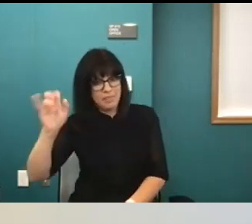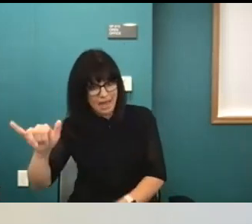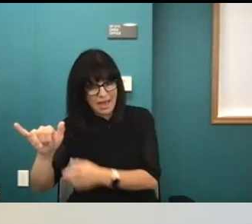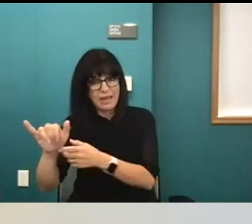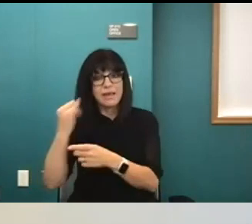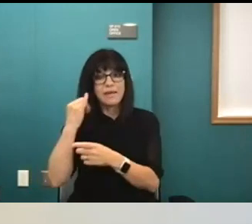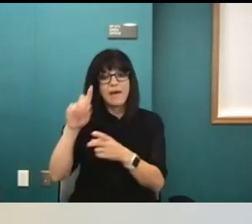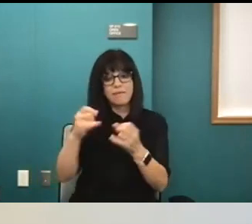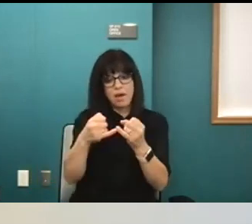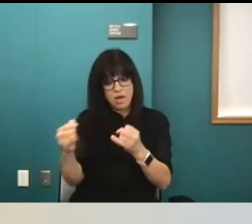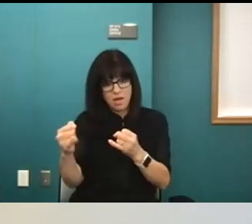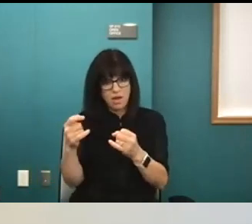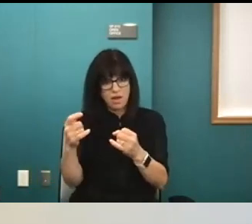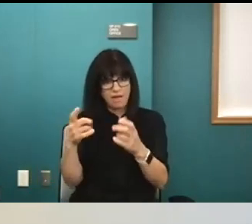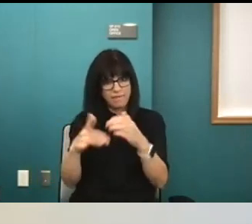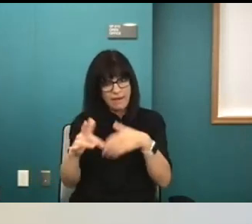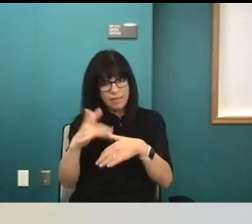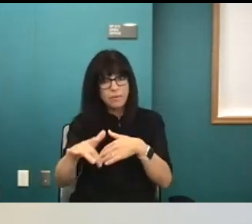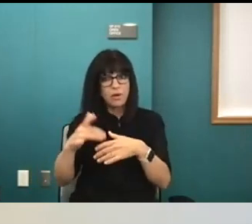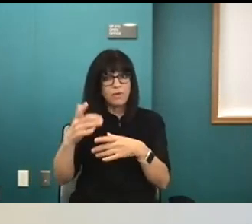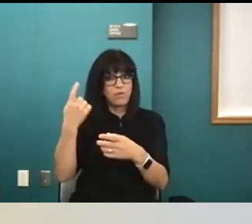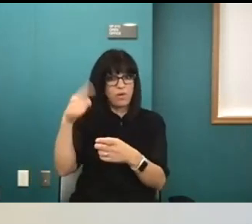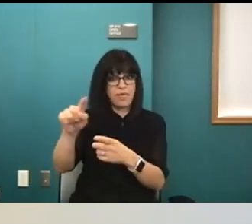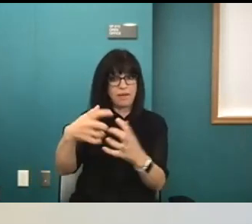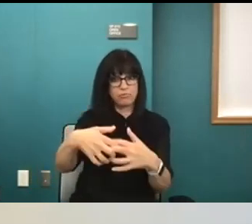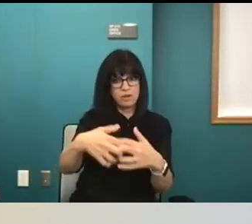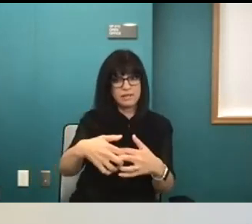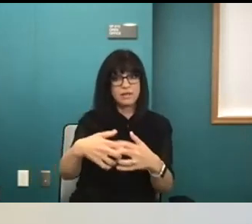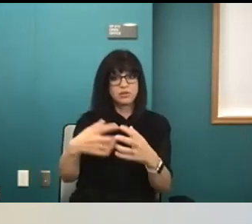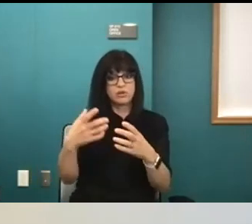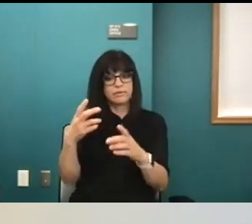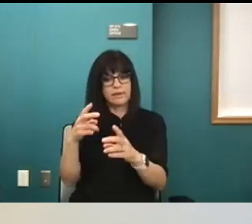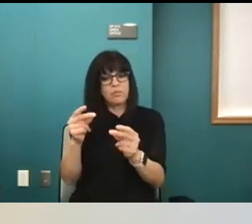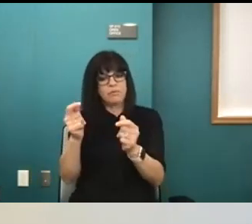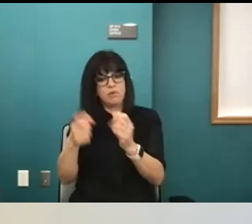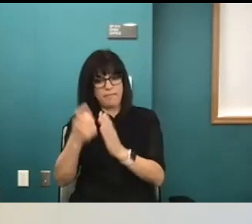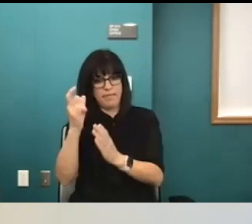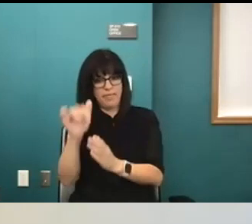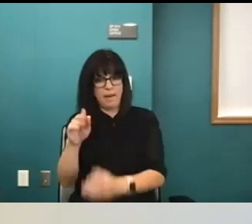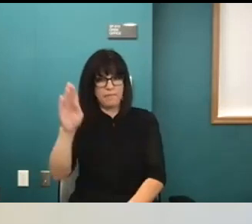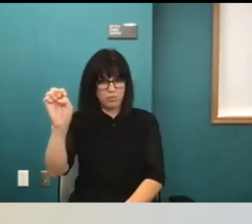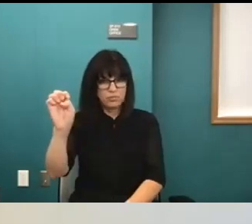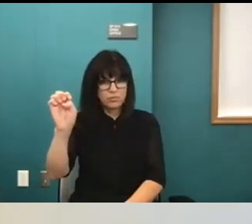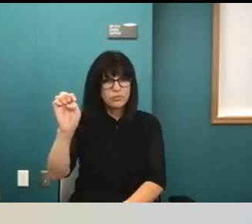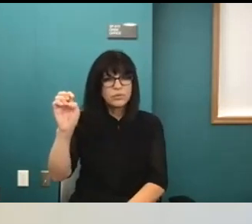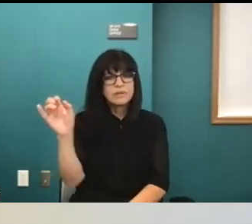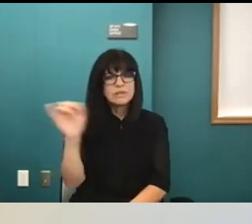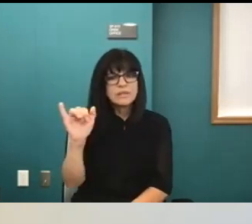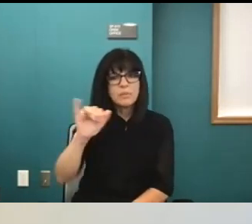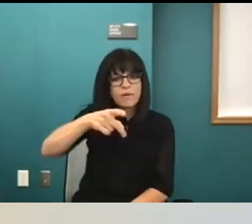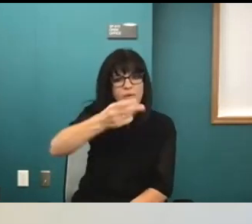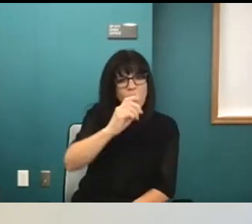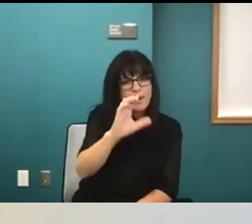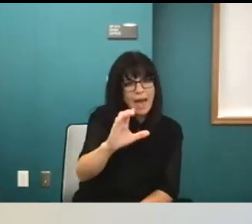telecoil available, a loop available to the processor, it will go into that mode. So kind of similar to the way that Phonak hearing aids